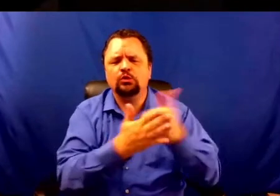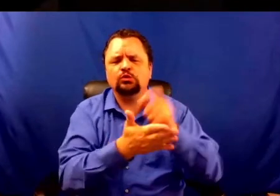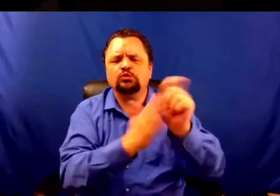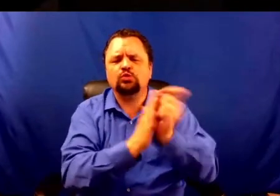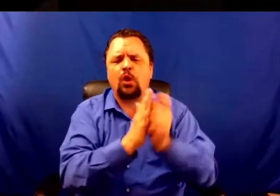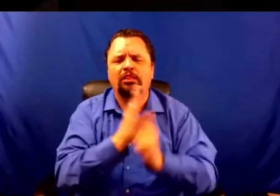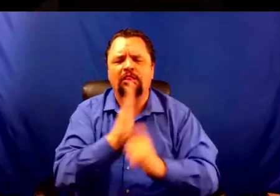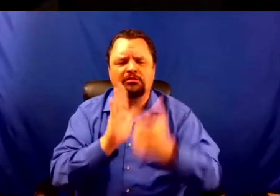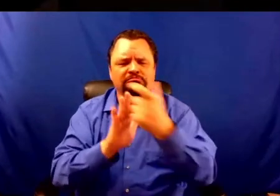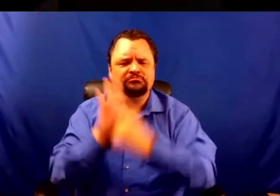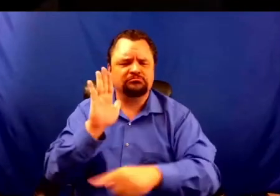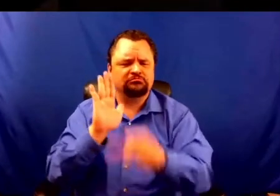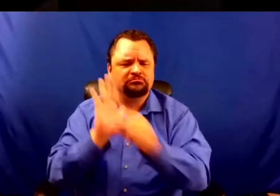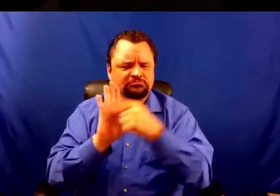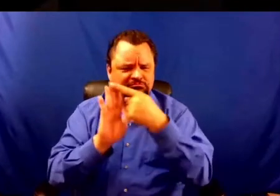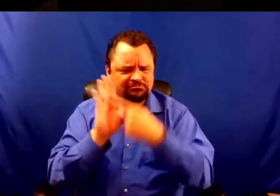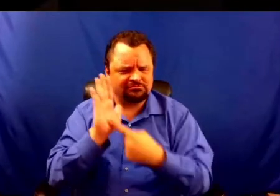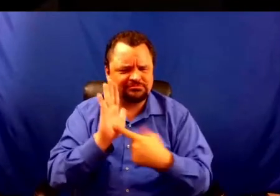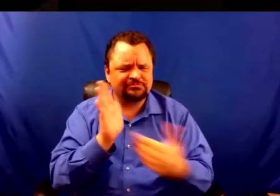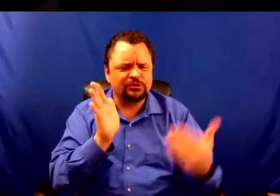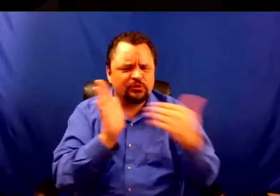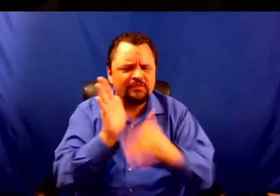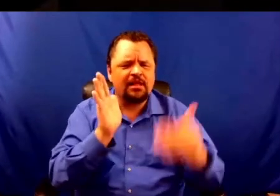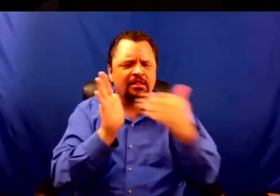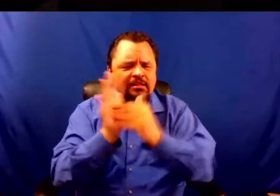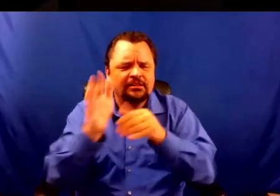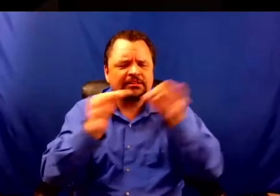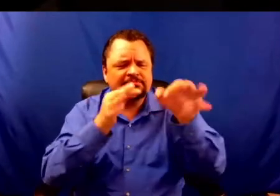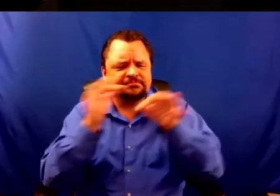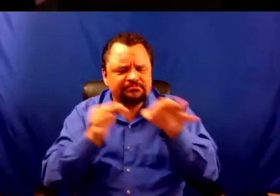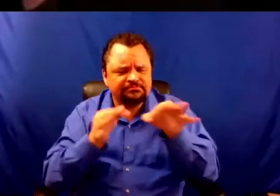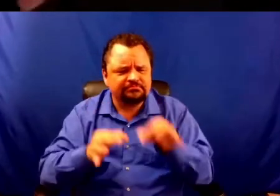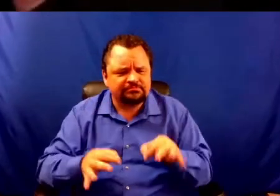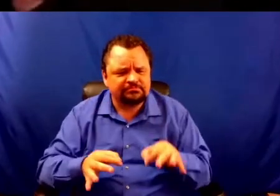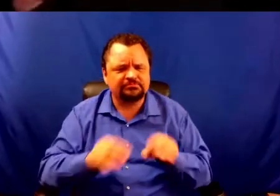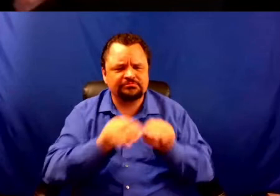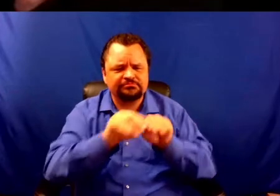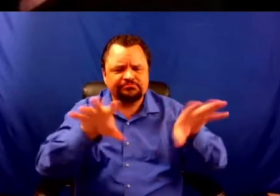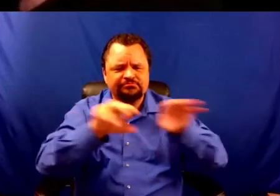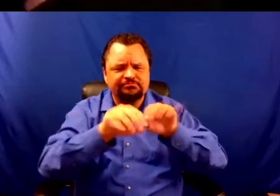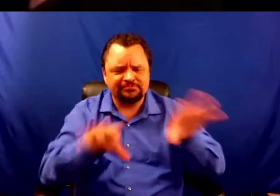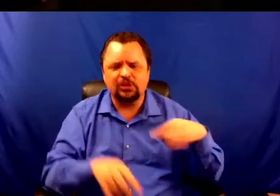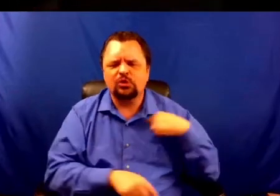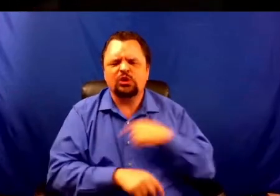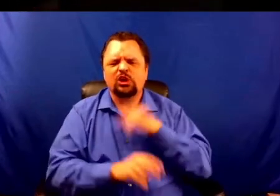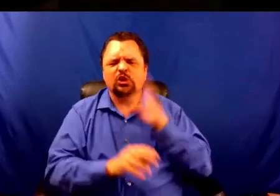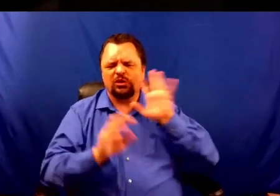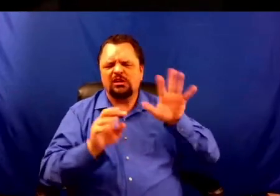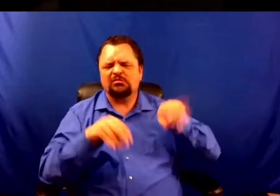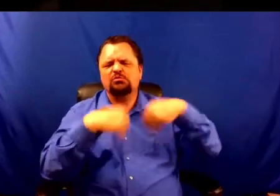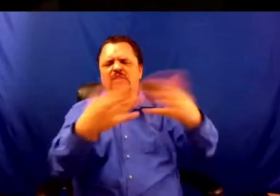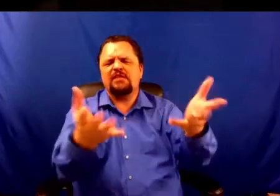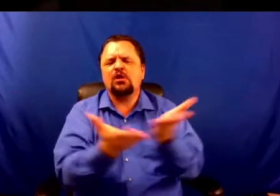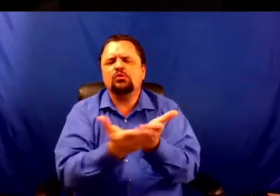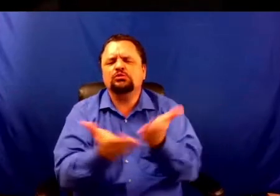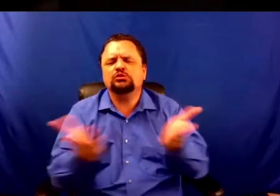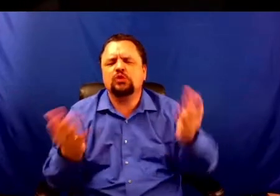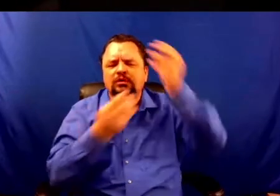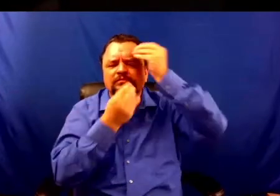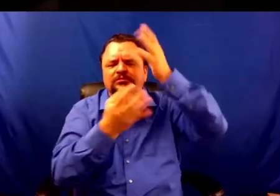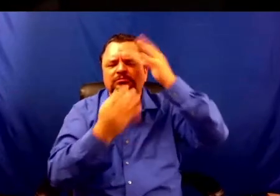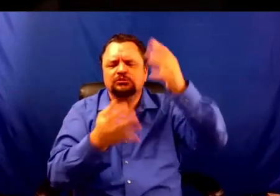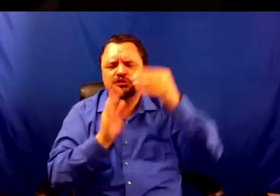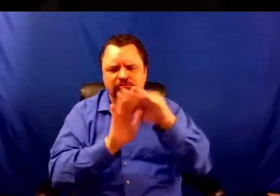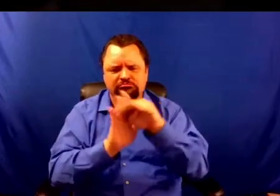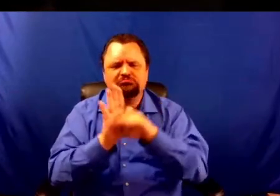that locally as to reinfection? I don't know if we can pull that out. We can provide a reference. We can provide.